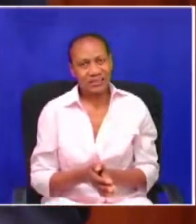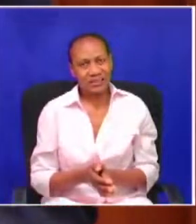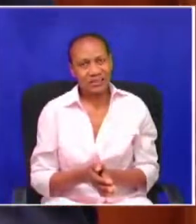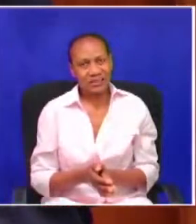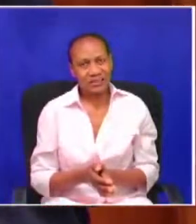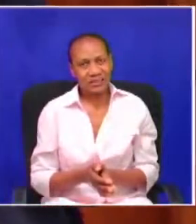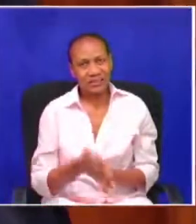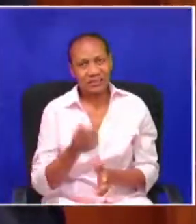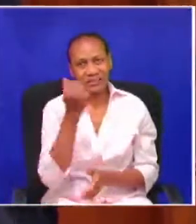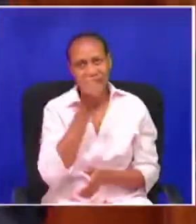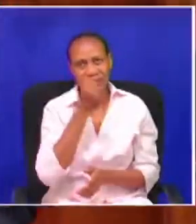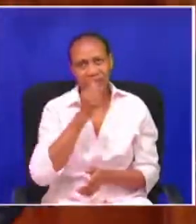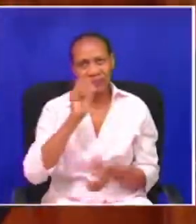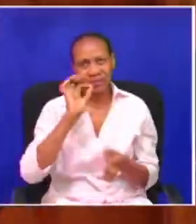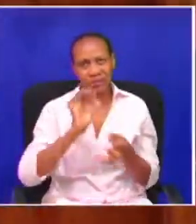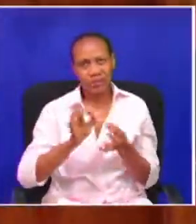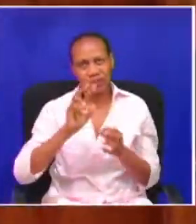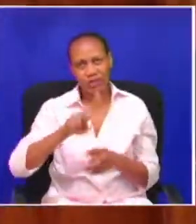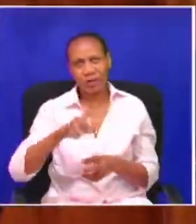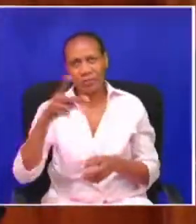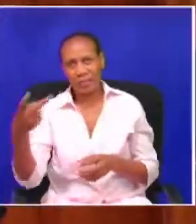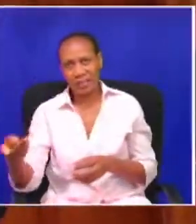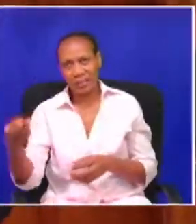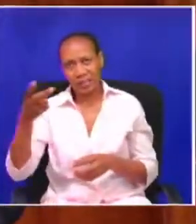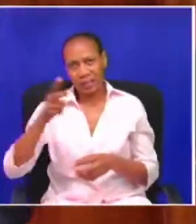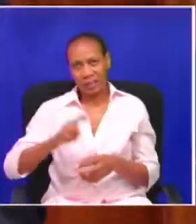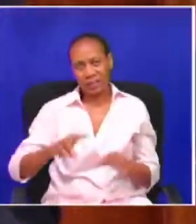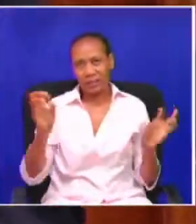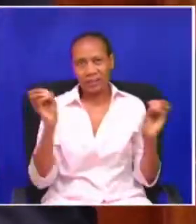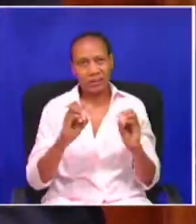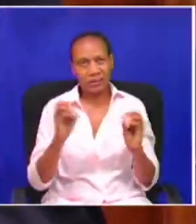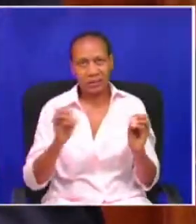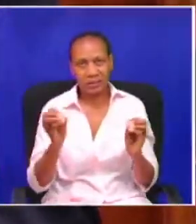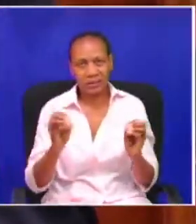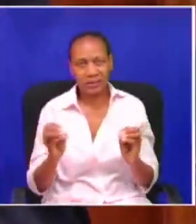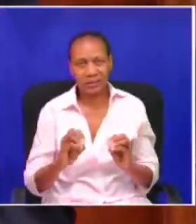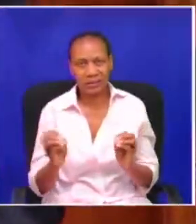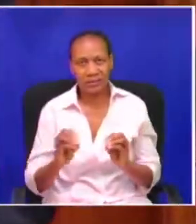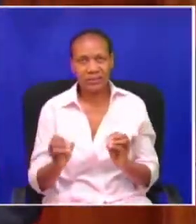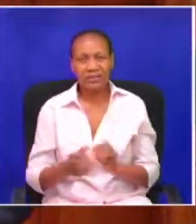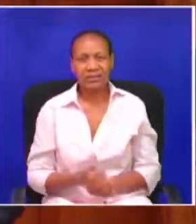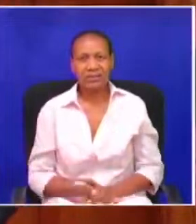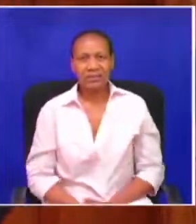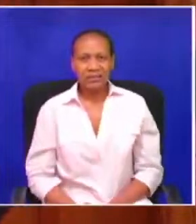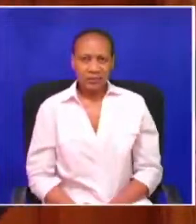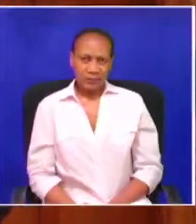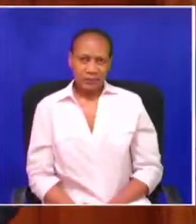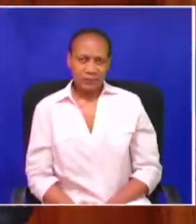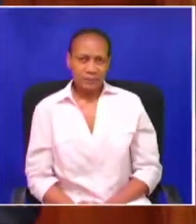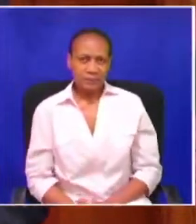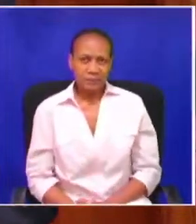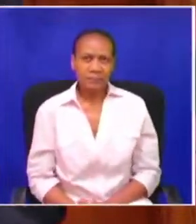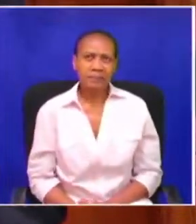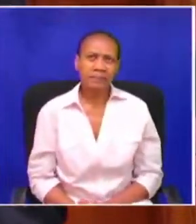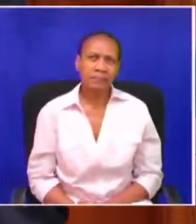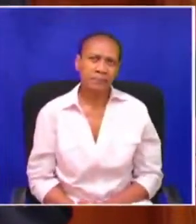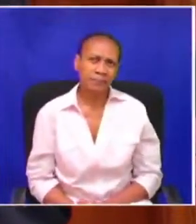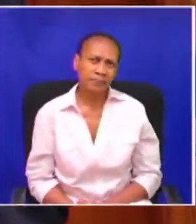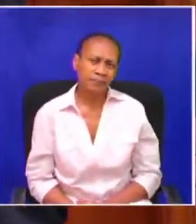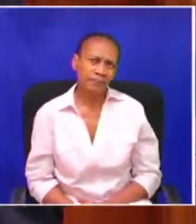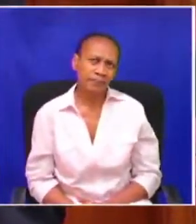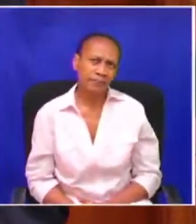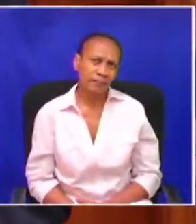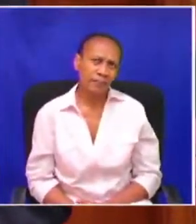ngalanto okuthiwa zi-tariffs. Ingaba azoba khona na amazwe awoneleyo kule G20